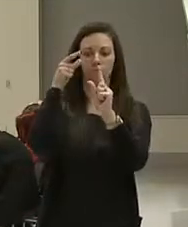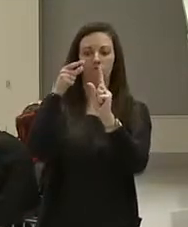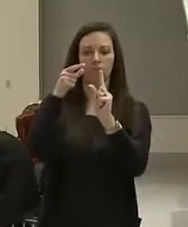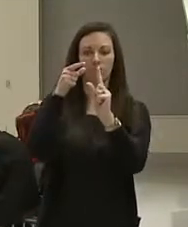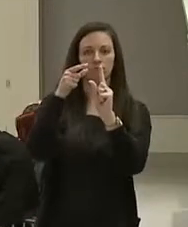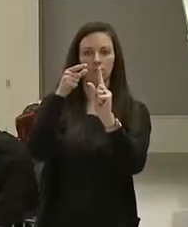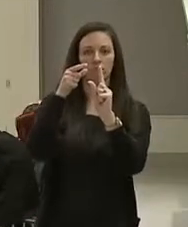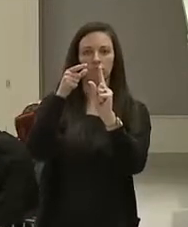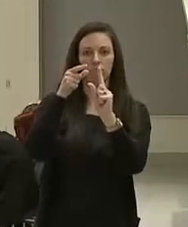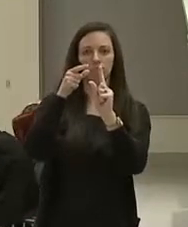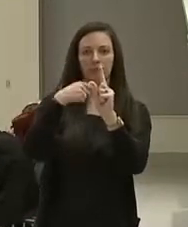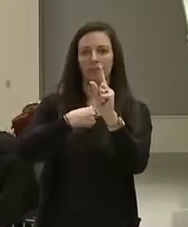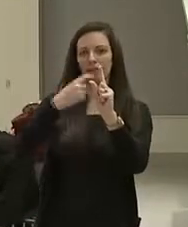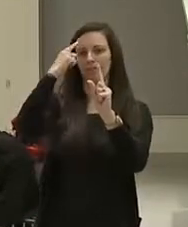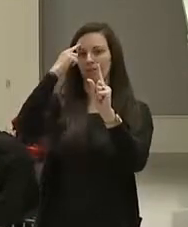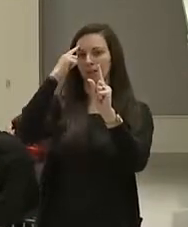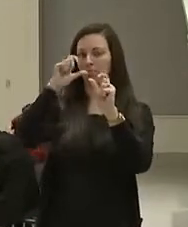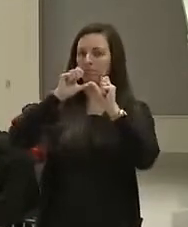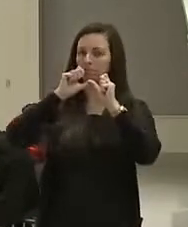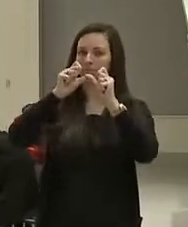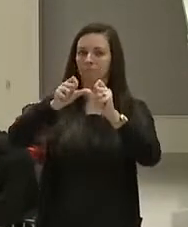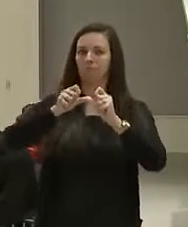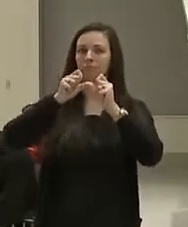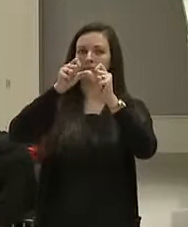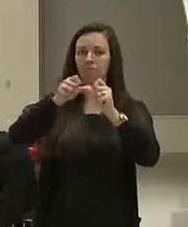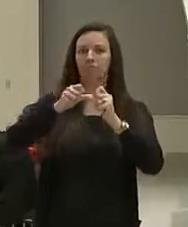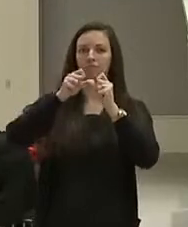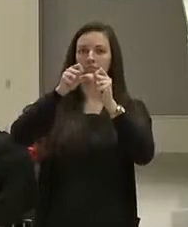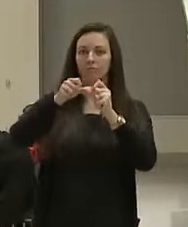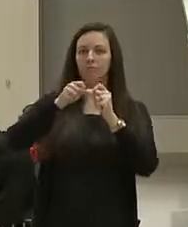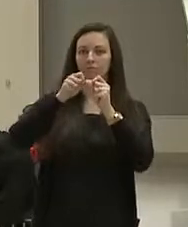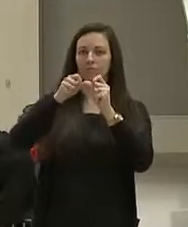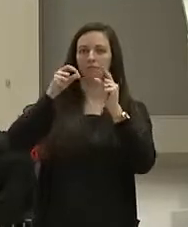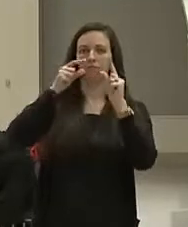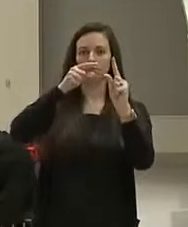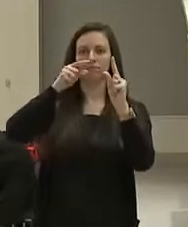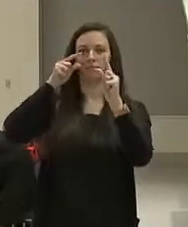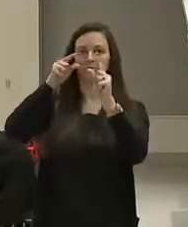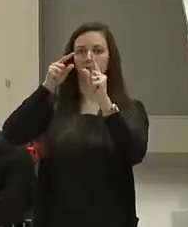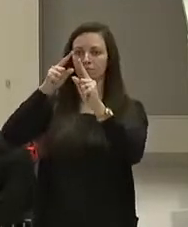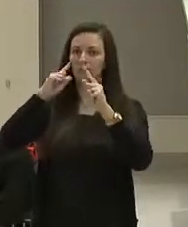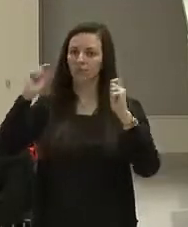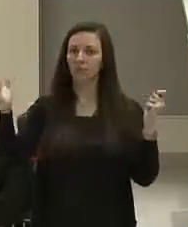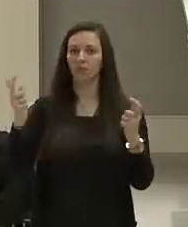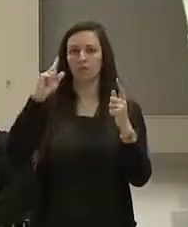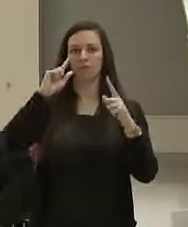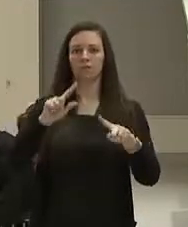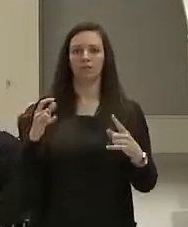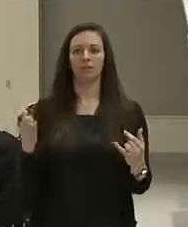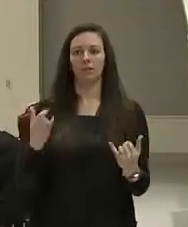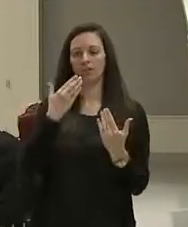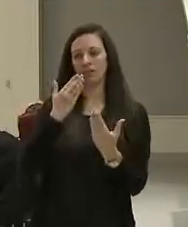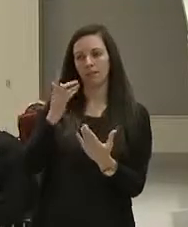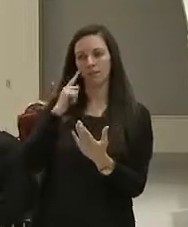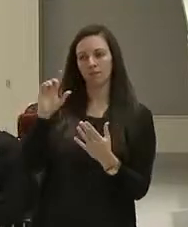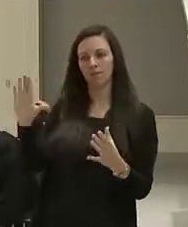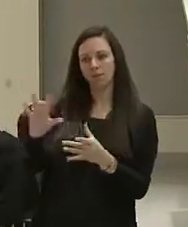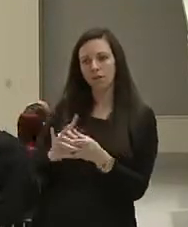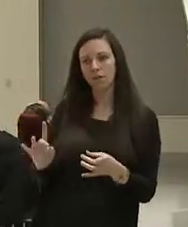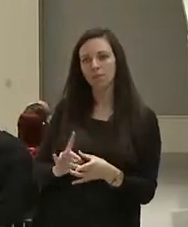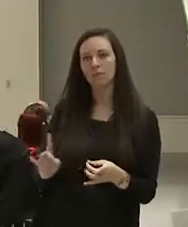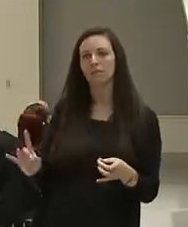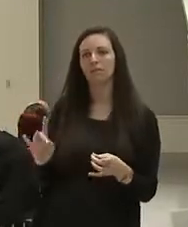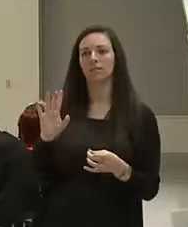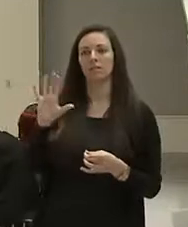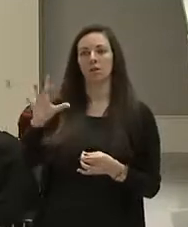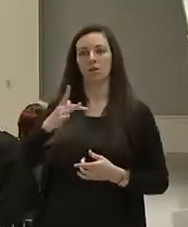resonates through all of what we're going through as a nation right now. And thank you for your comments very much, and your